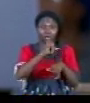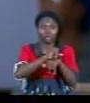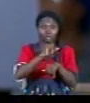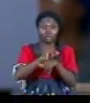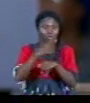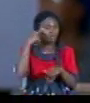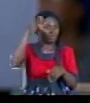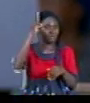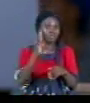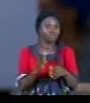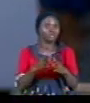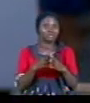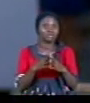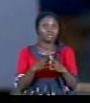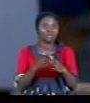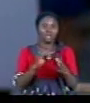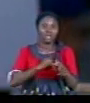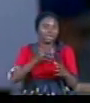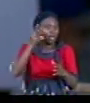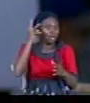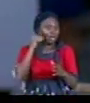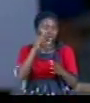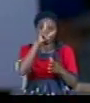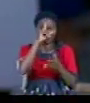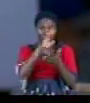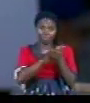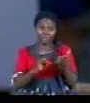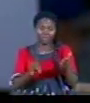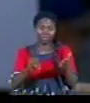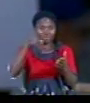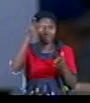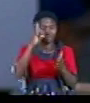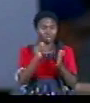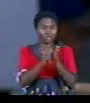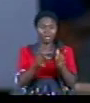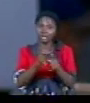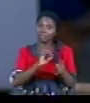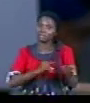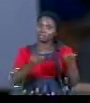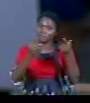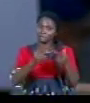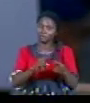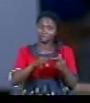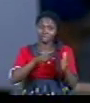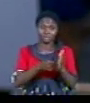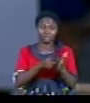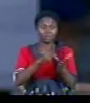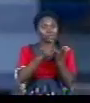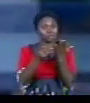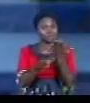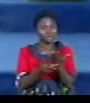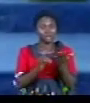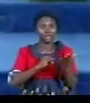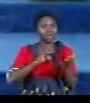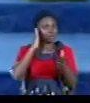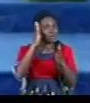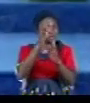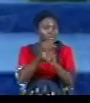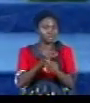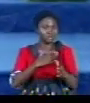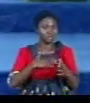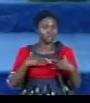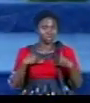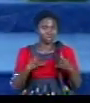I was believing God that as I come to this global crusade, I'll receive my healing. And on the first day of the